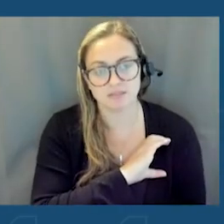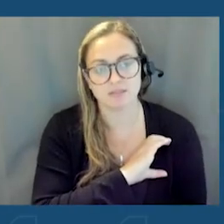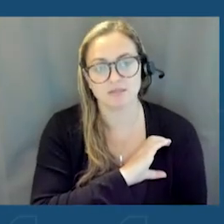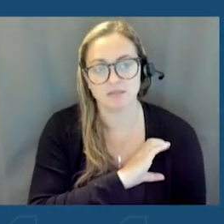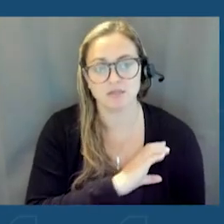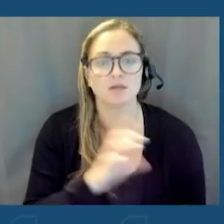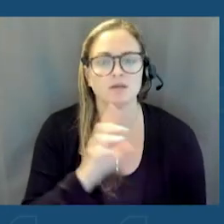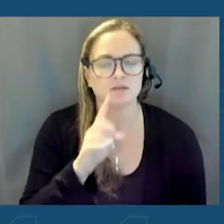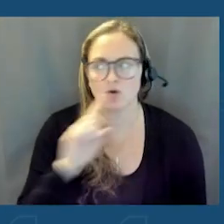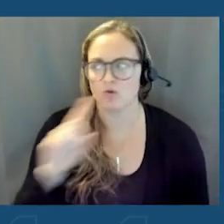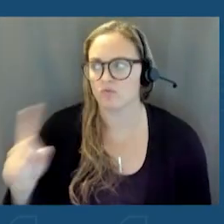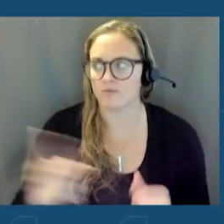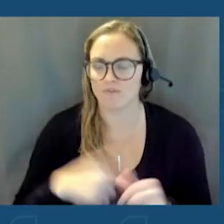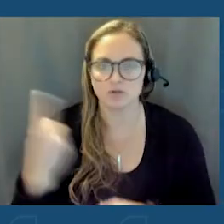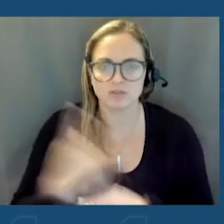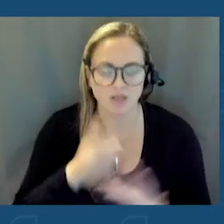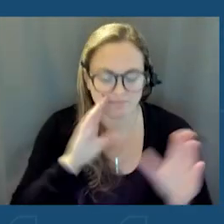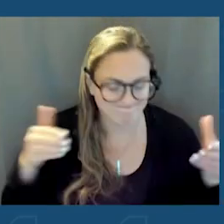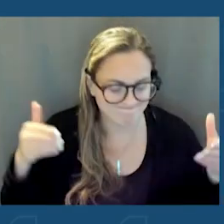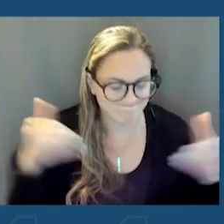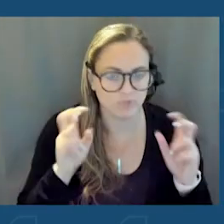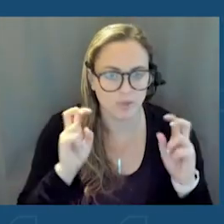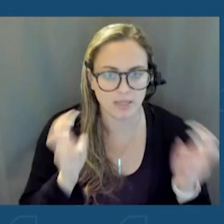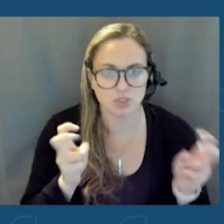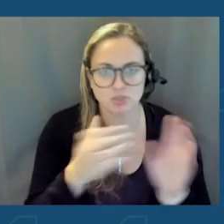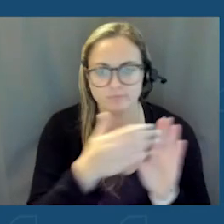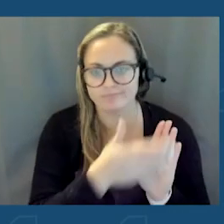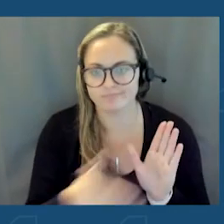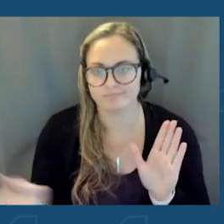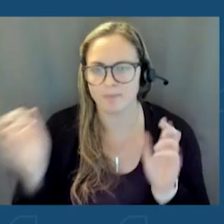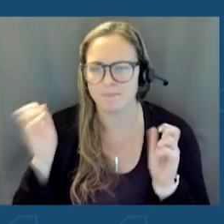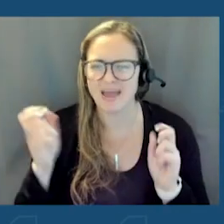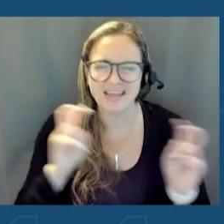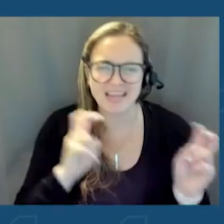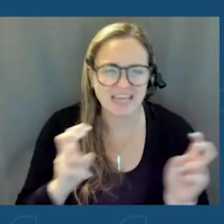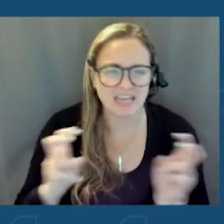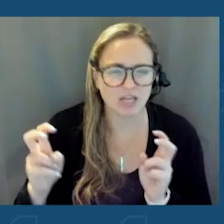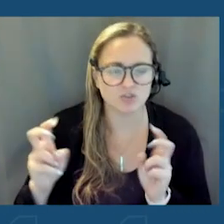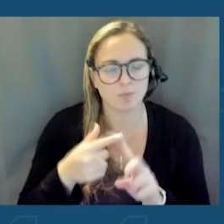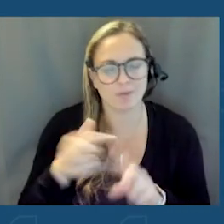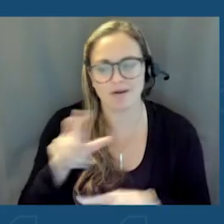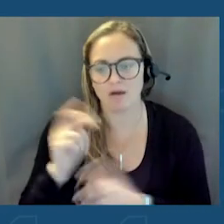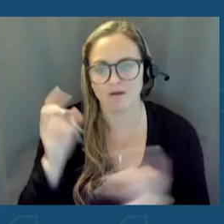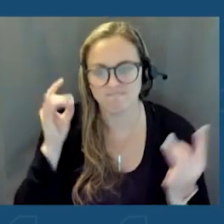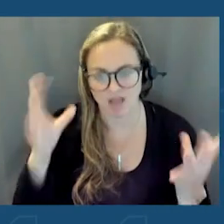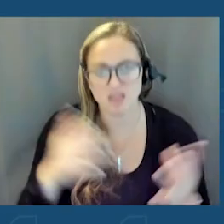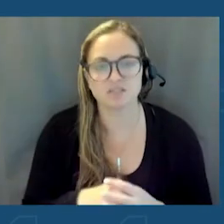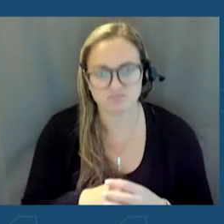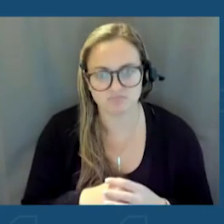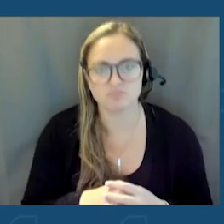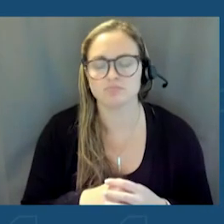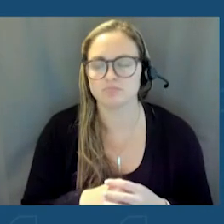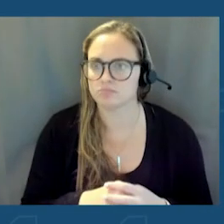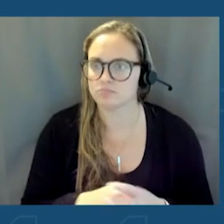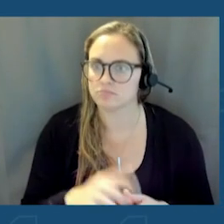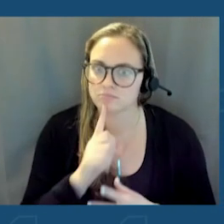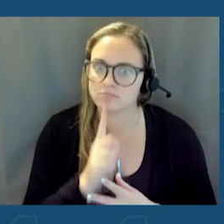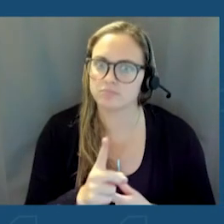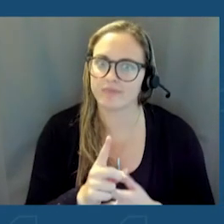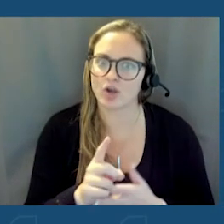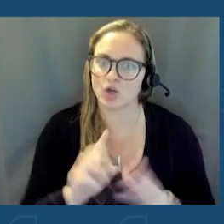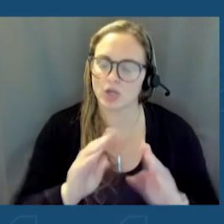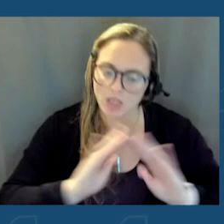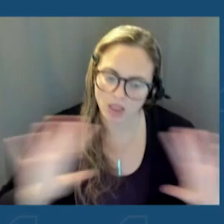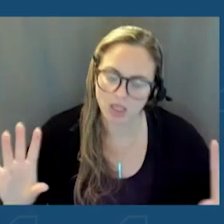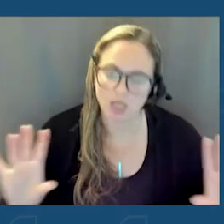laser focused on this issue, the broad range of issues of the issue of gun violence. She's made it extremely plain to me